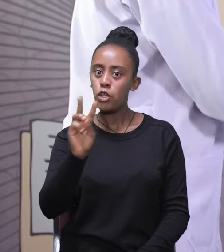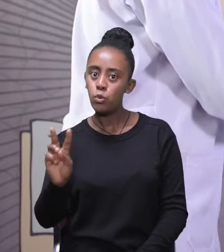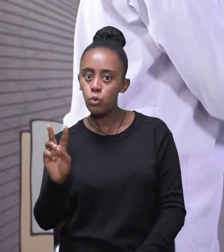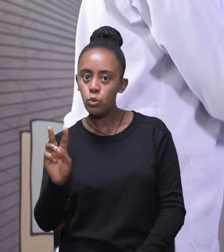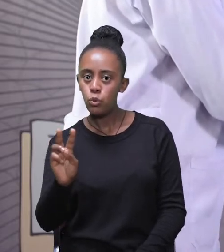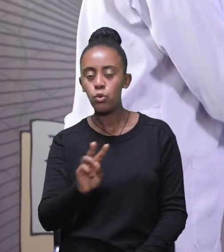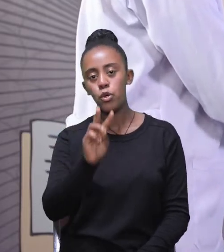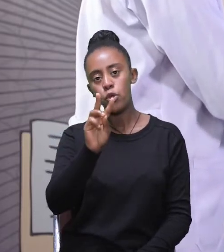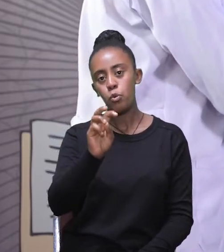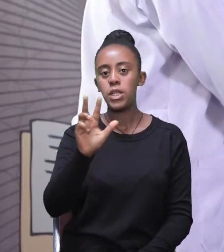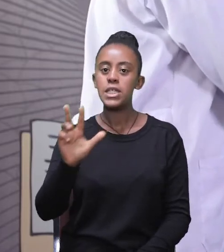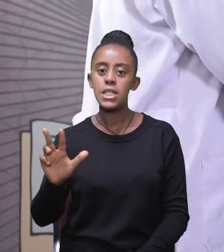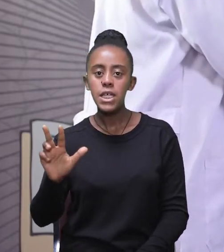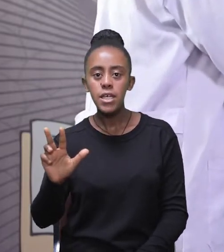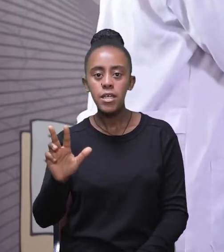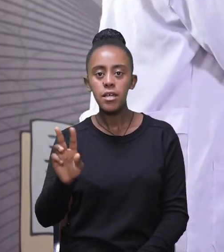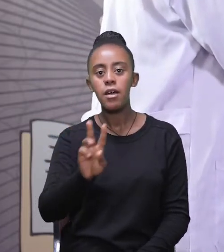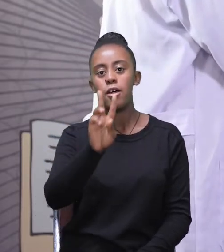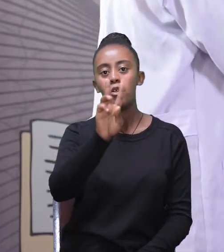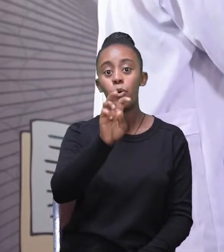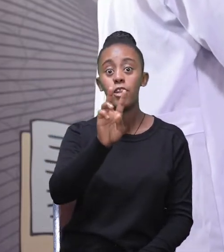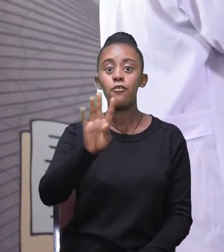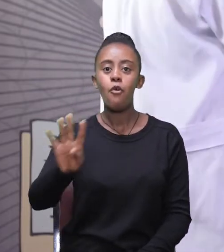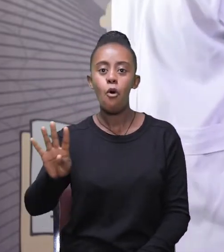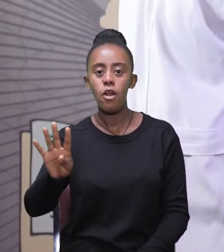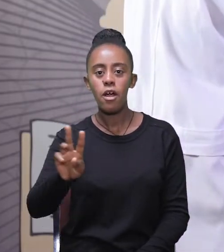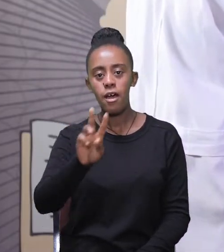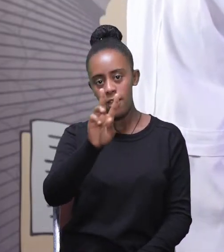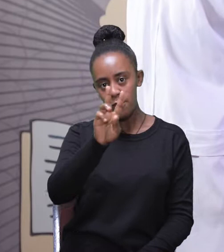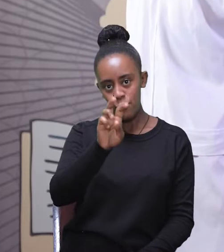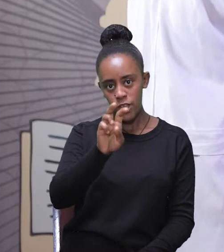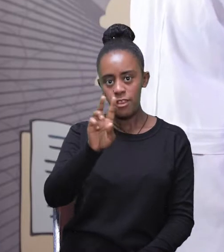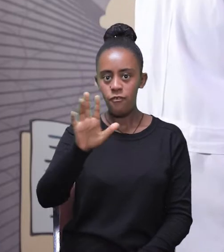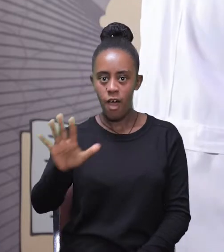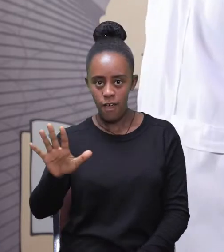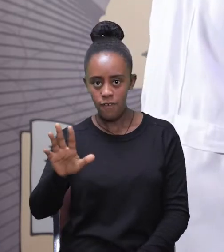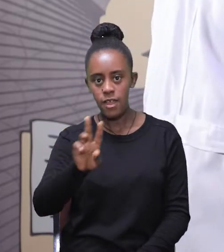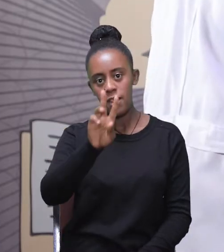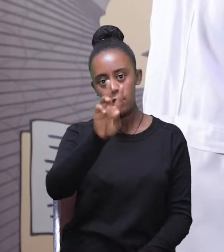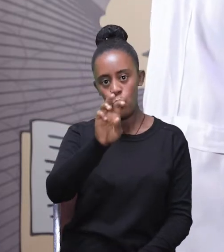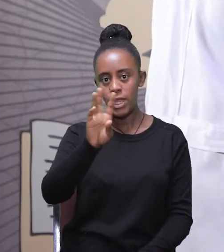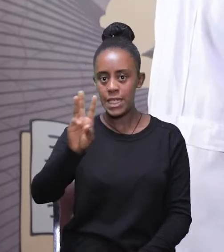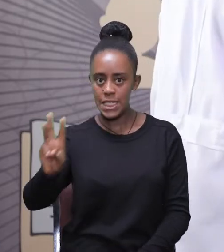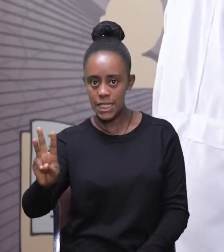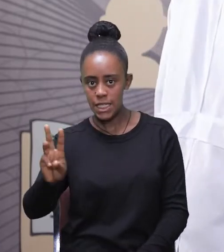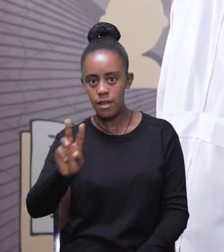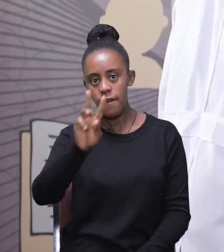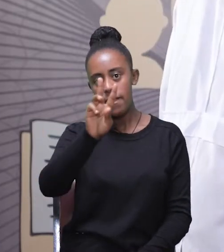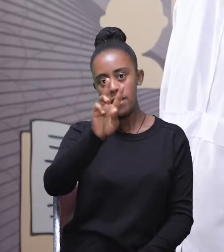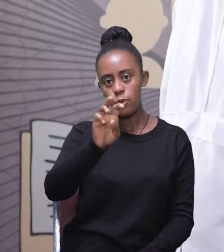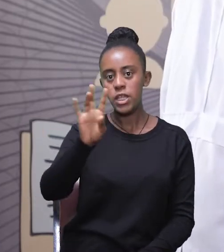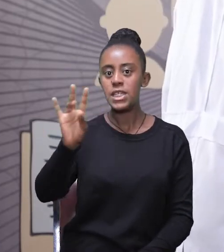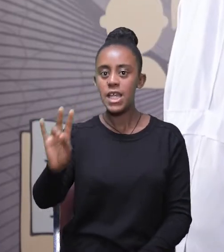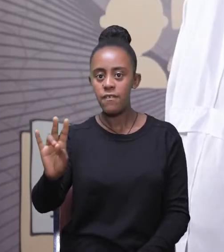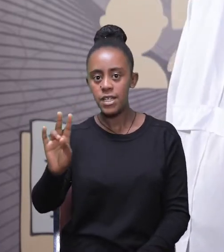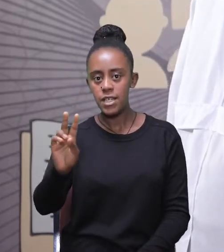22, 23, 24, 25, 26,